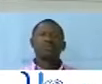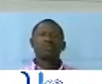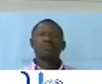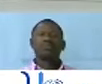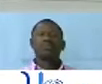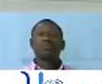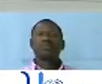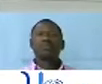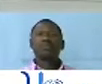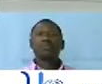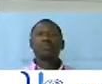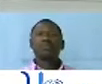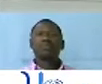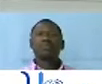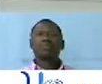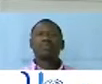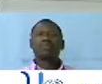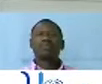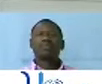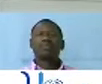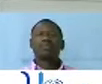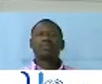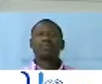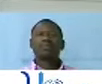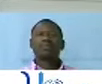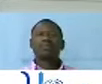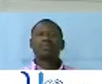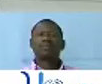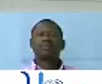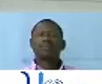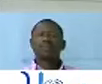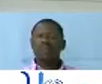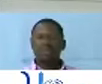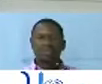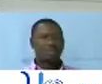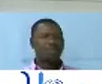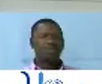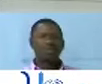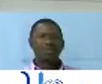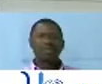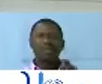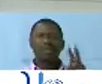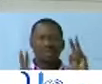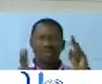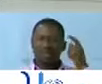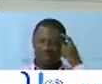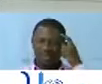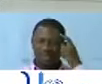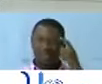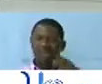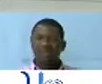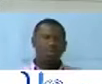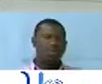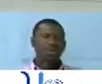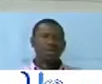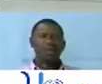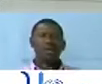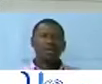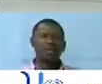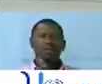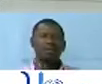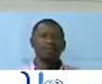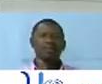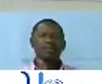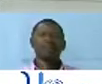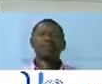the imperialist colonizers against us Pan-Africanists. Nek na lo xamne ni dana tax mom mu meuna biral nak li nga xamne ni moy